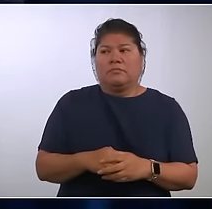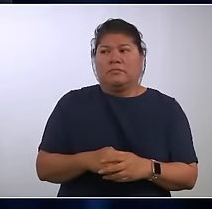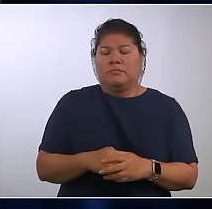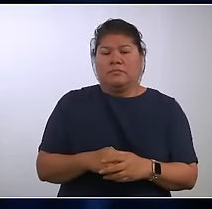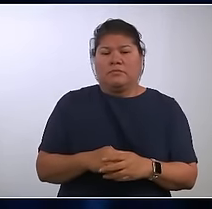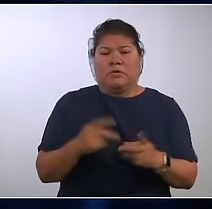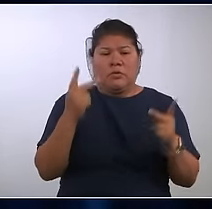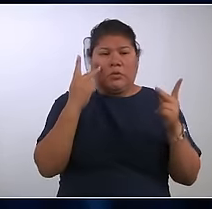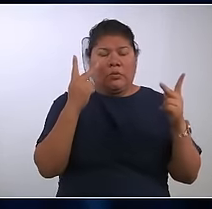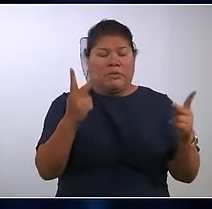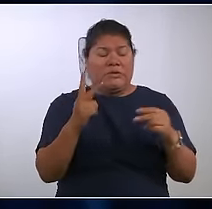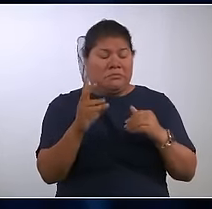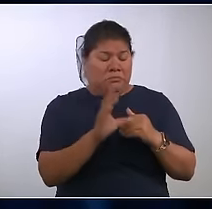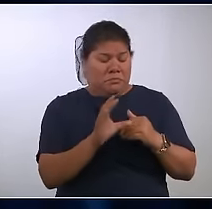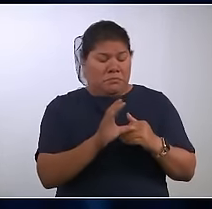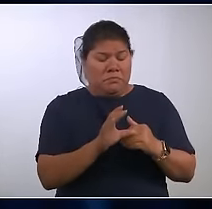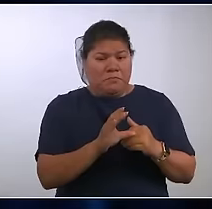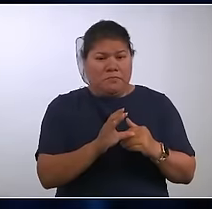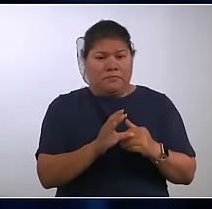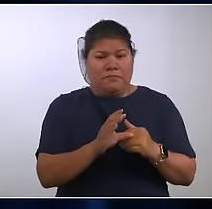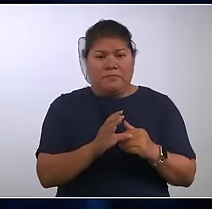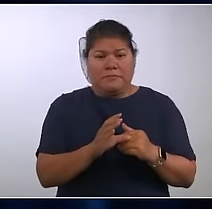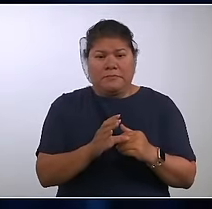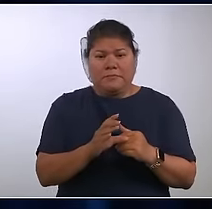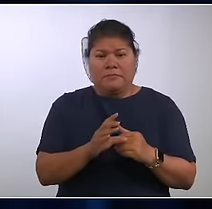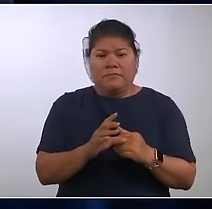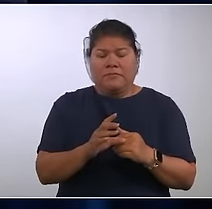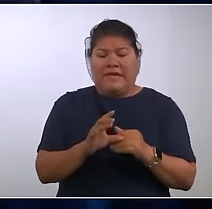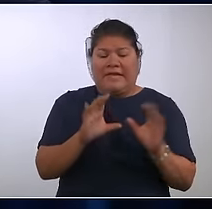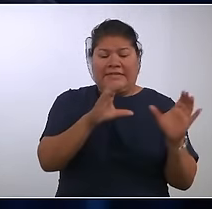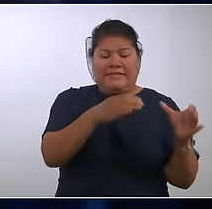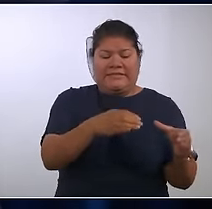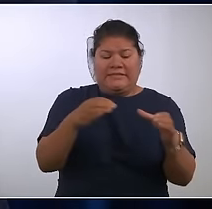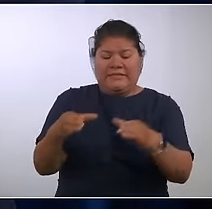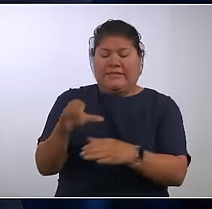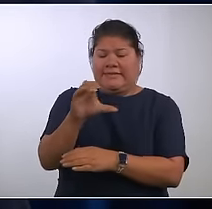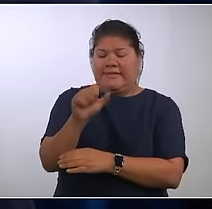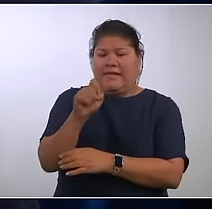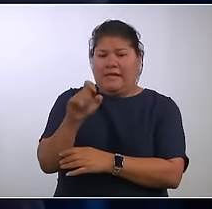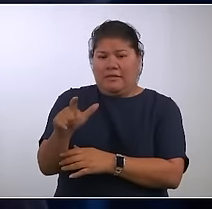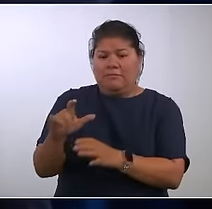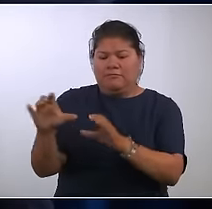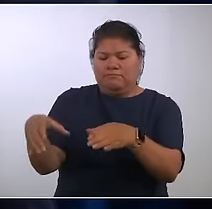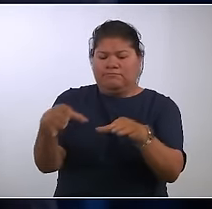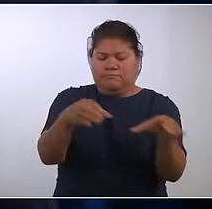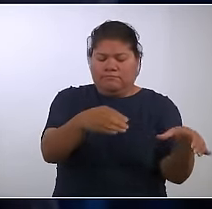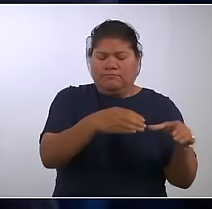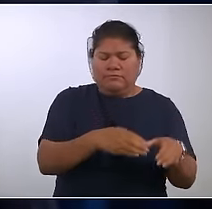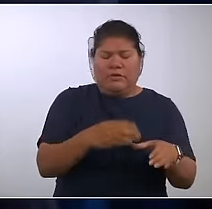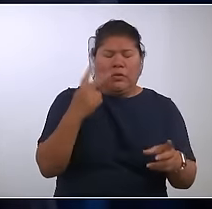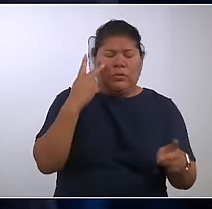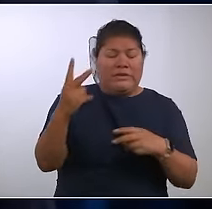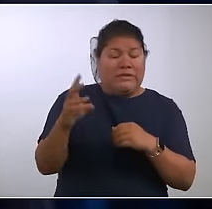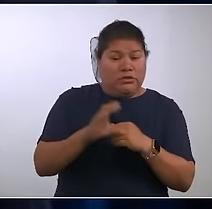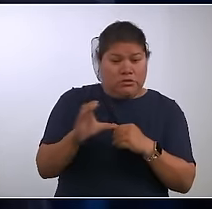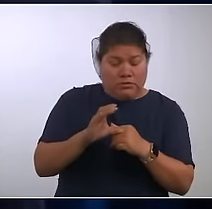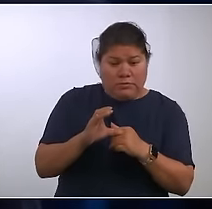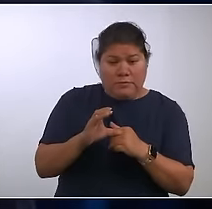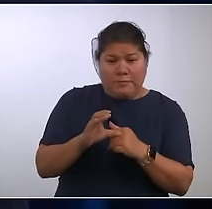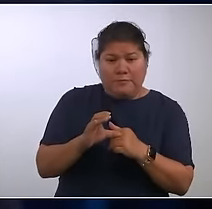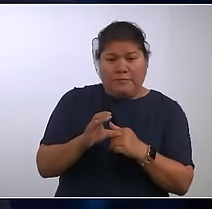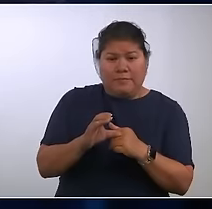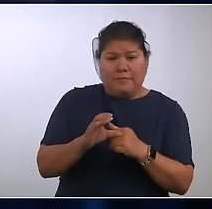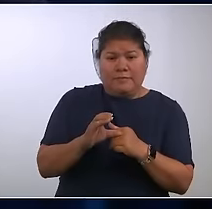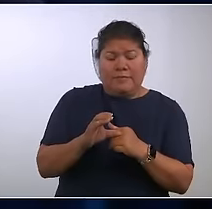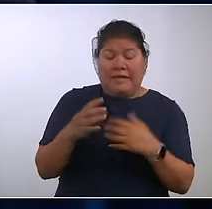a una iglesia, we see a church, que es celular, that is cellular. Vemos a una iglesia, we see a church,